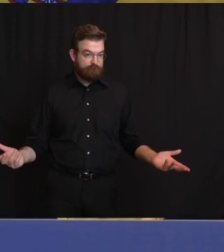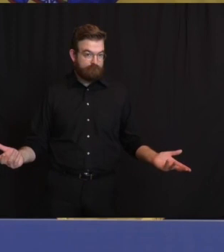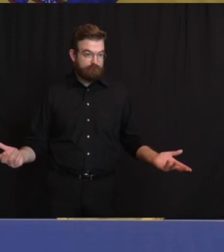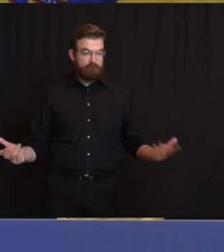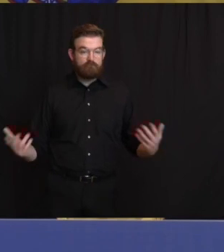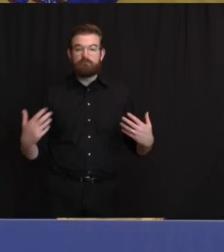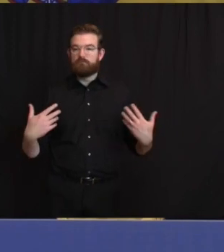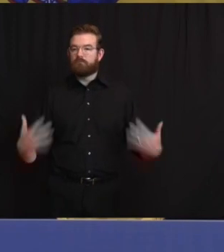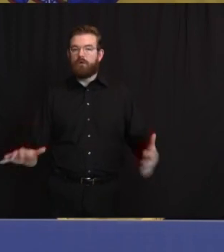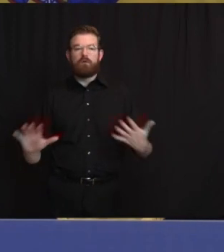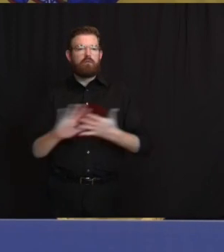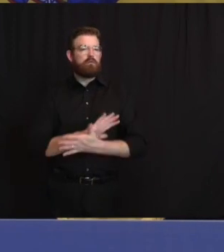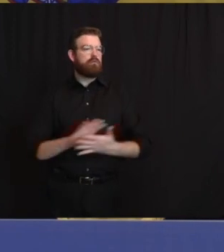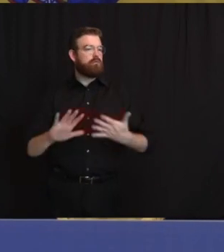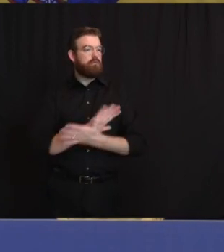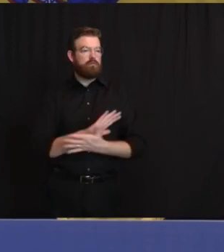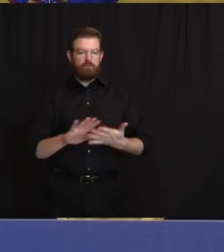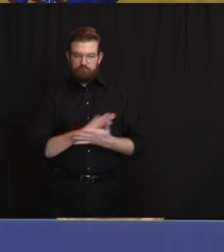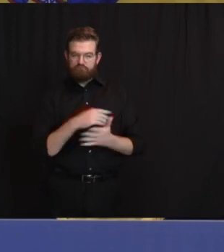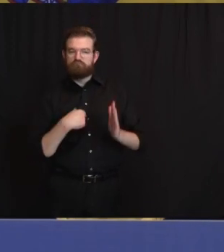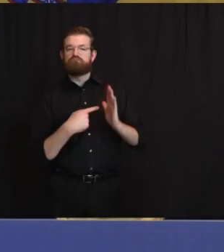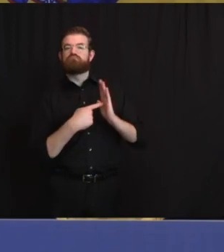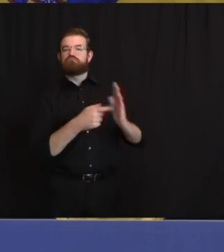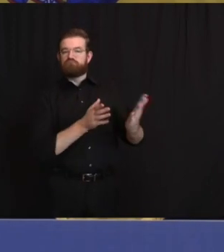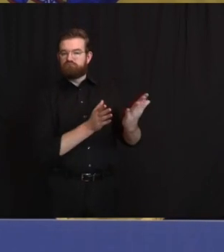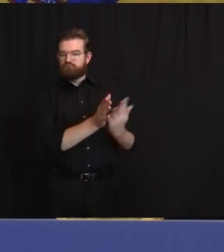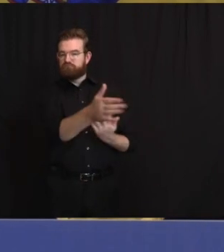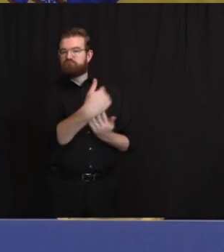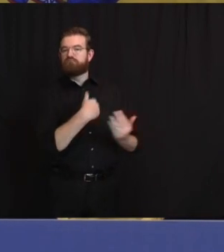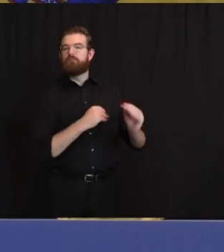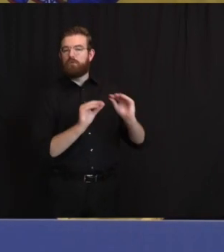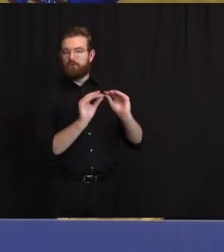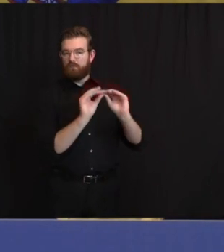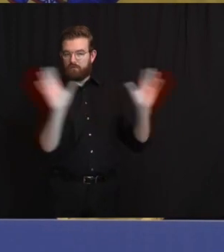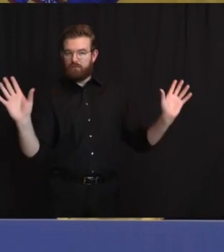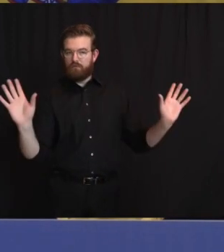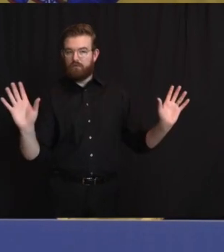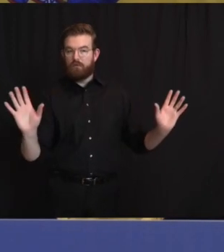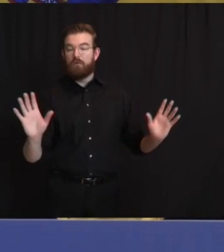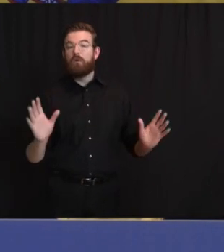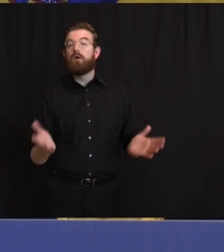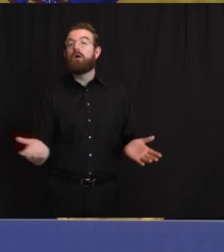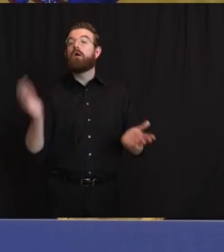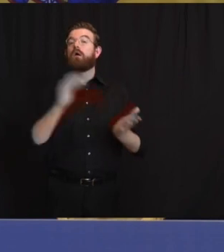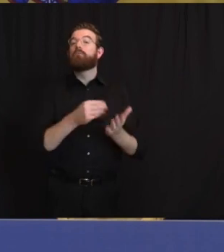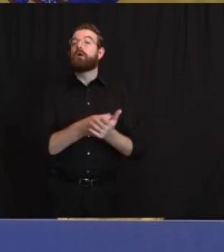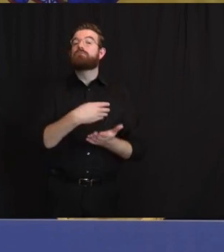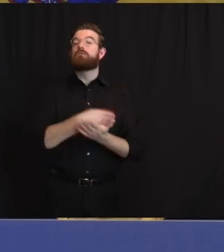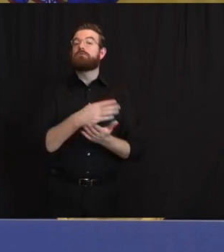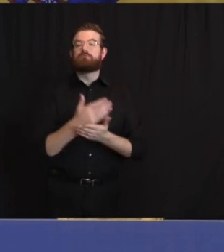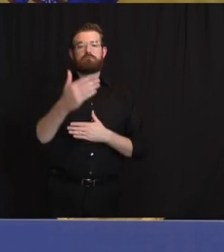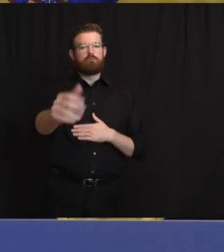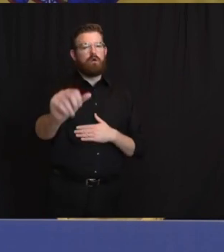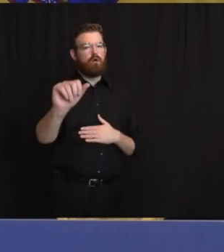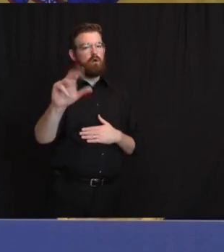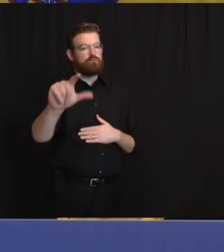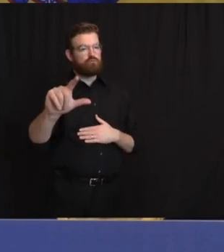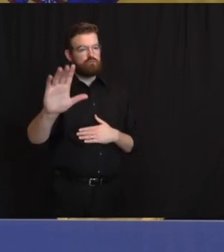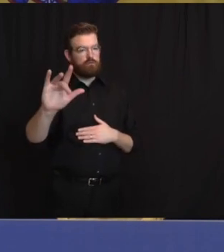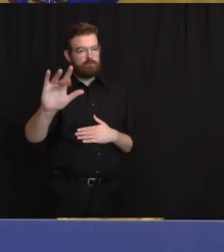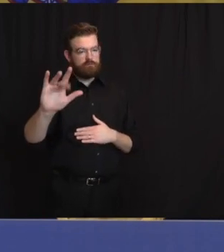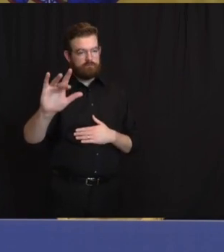budget at latest by August 25th for the period from October 1 to June 30th of 2021.